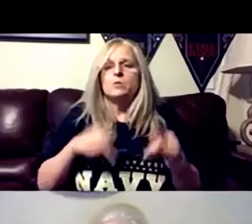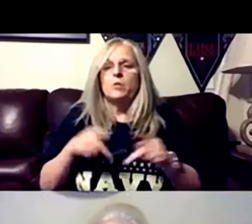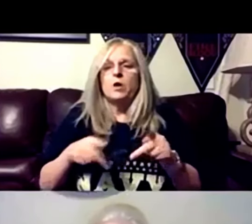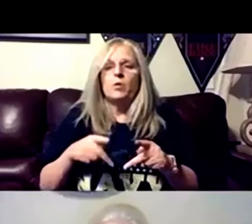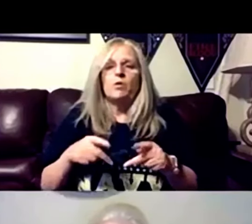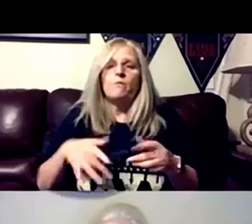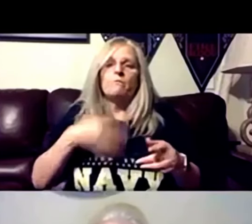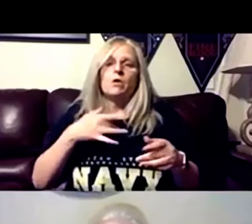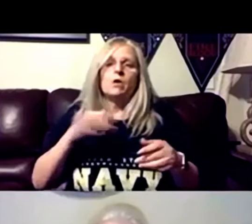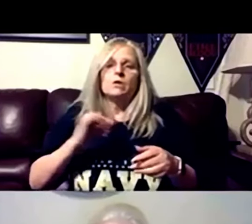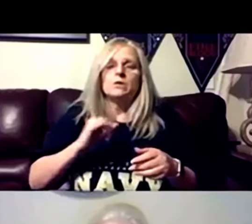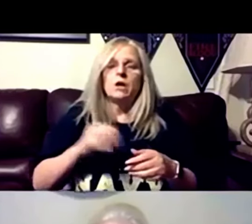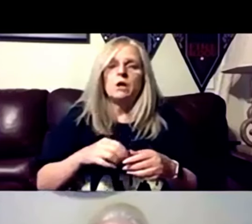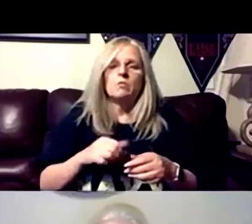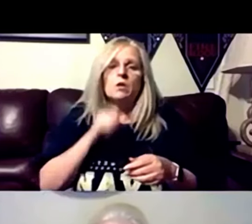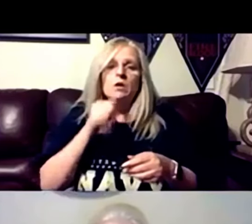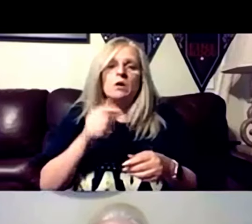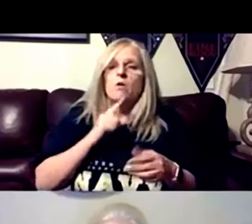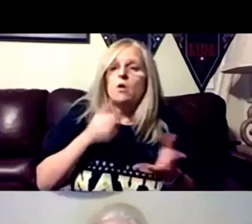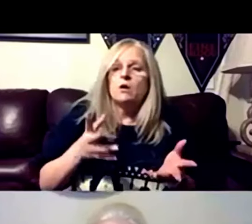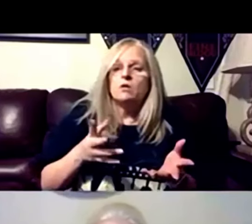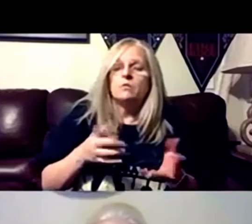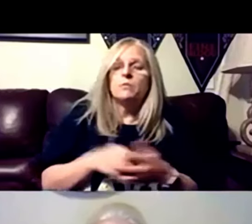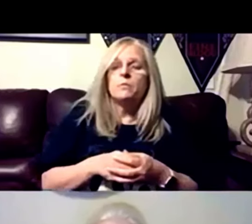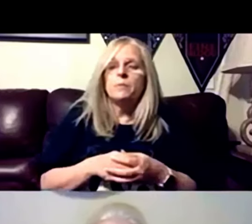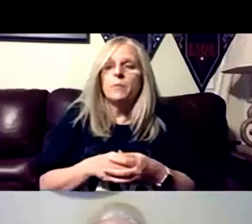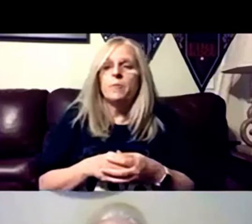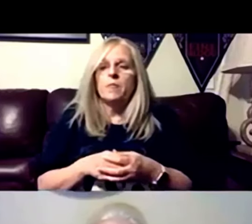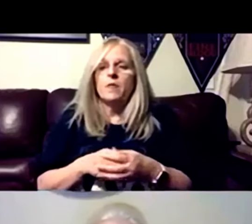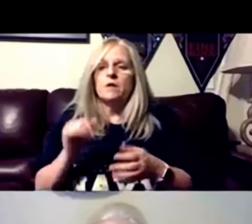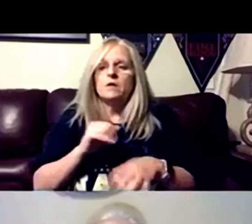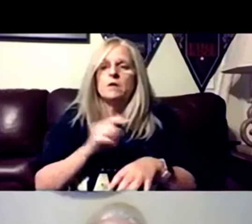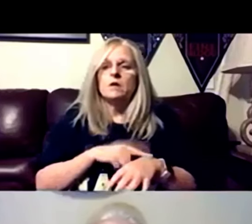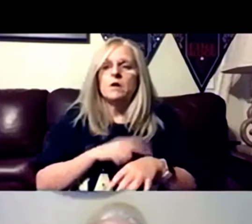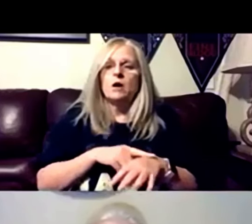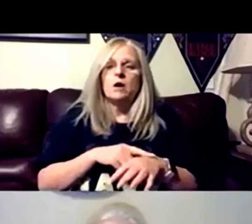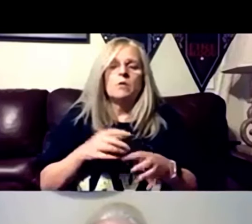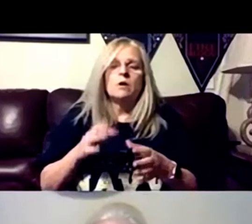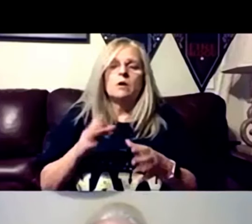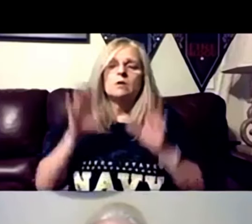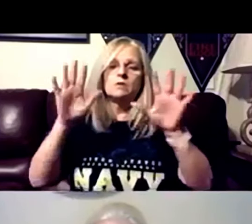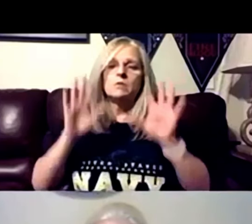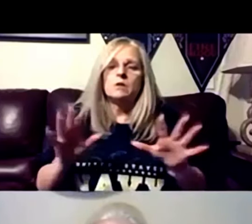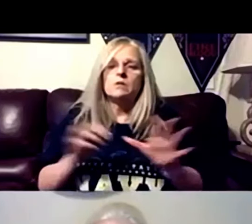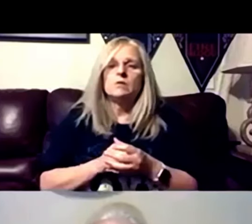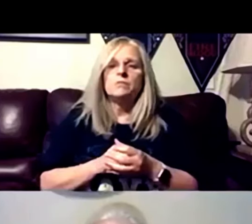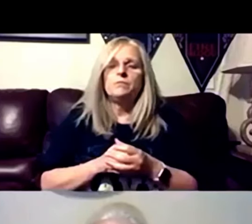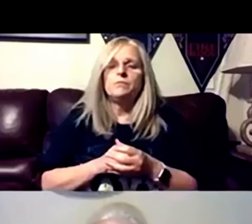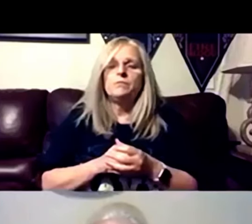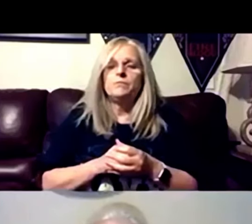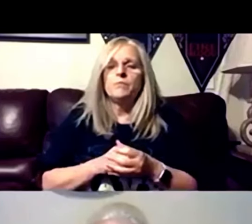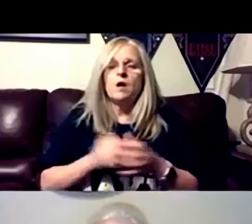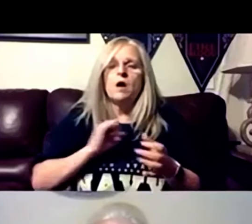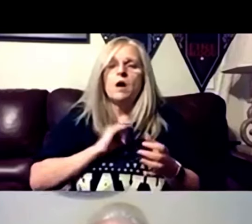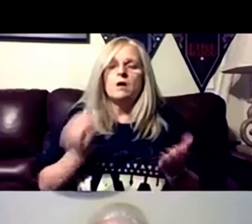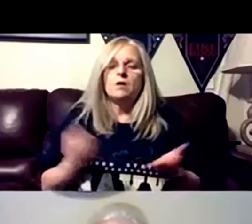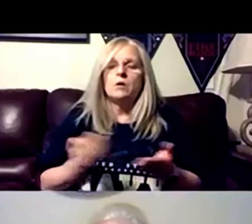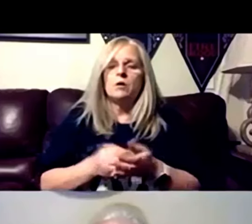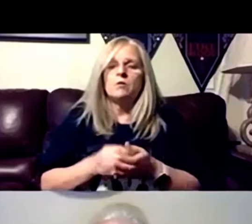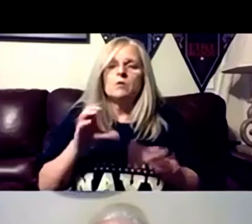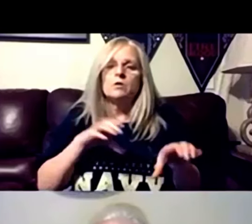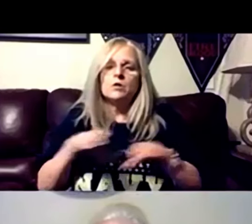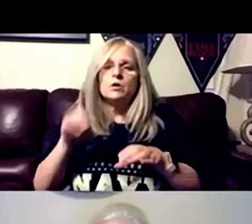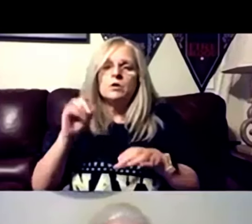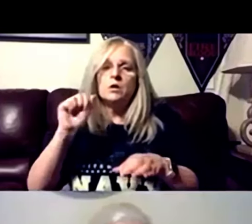like this. It's unreal. But yet at the same time, Marty, it is so refreshing. It is so refreshing. So I am here. It's a done deal.